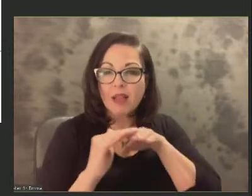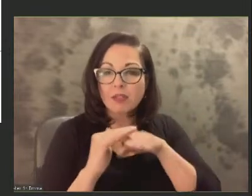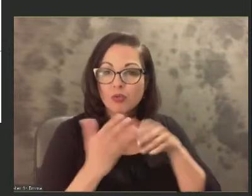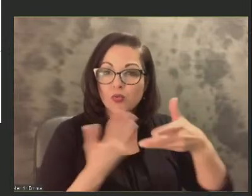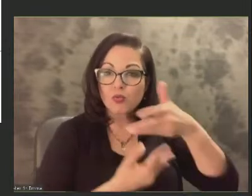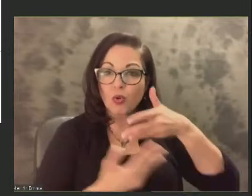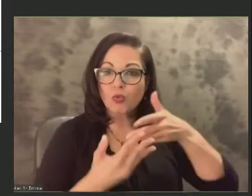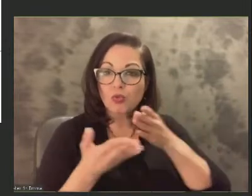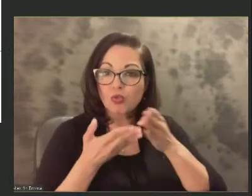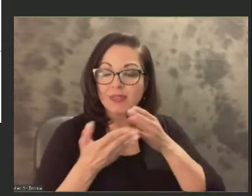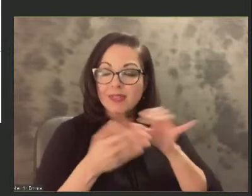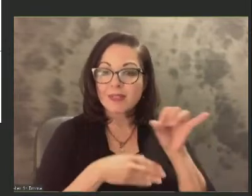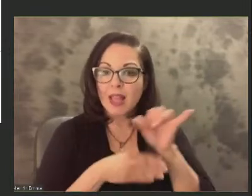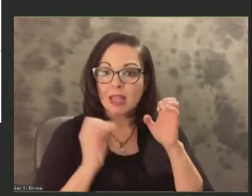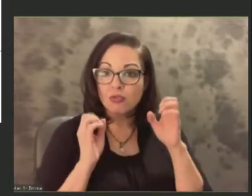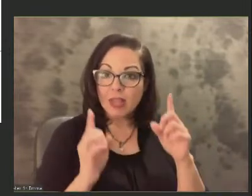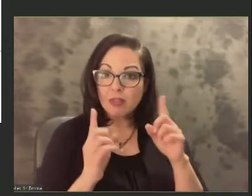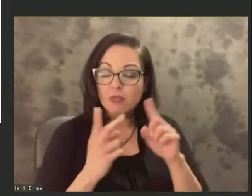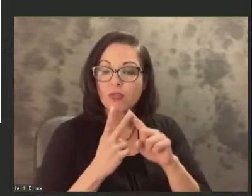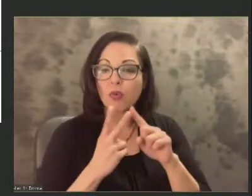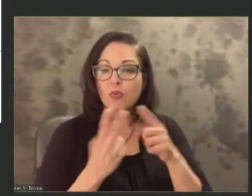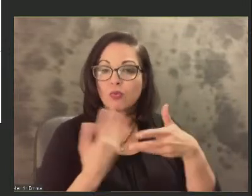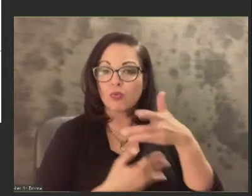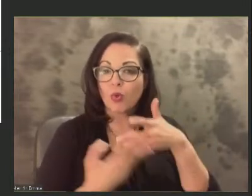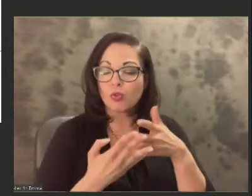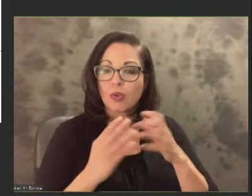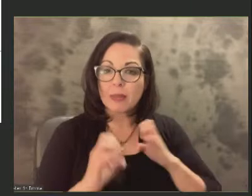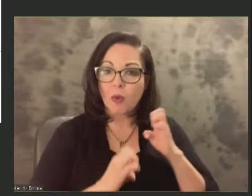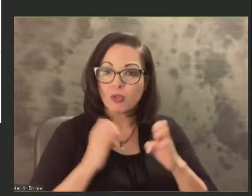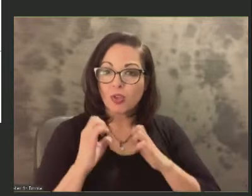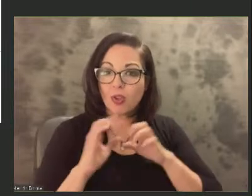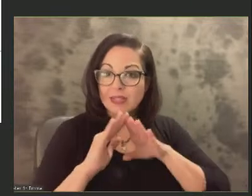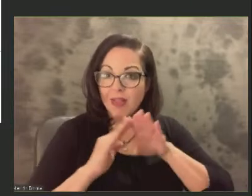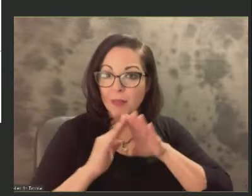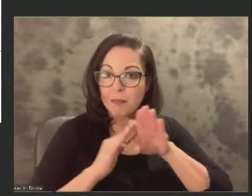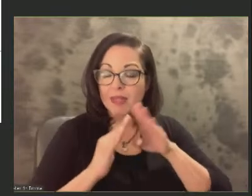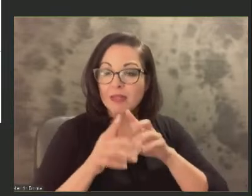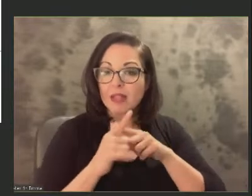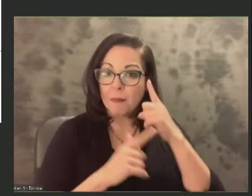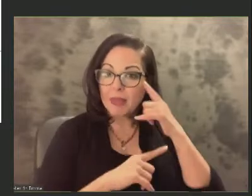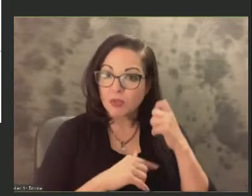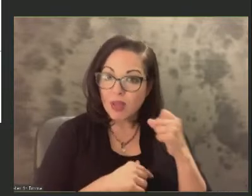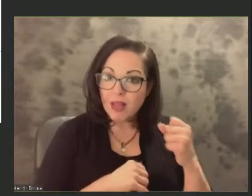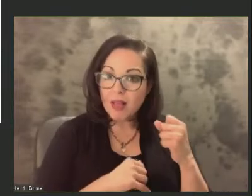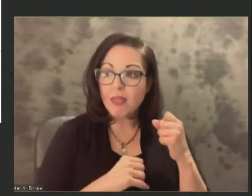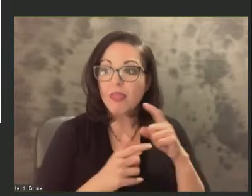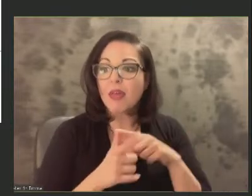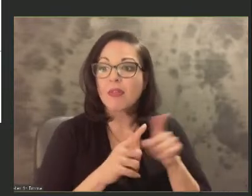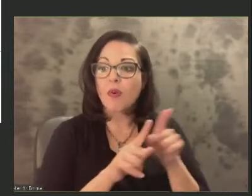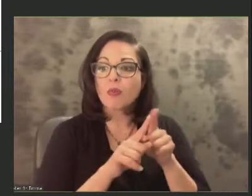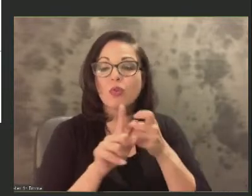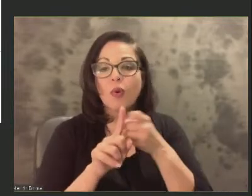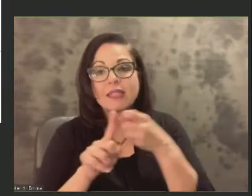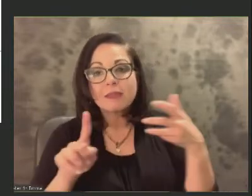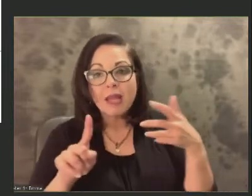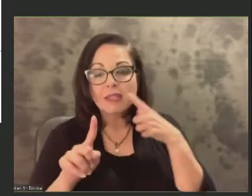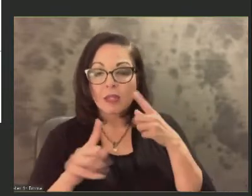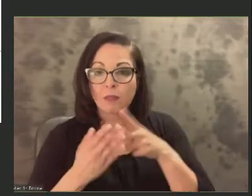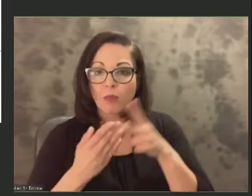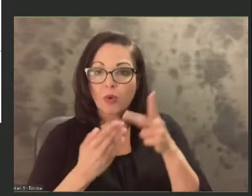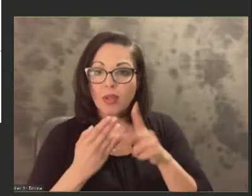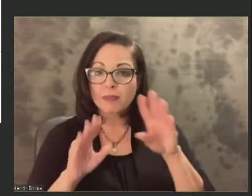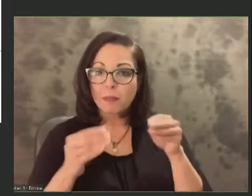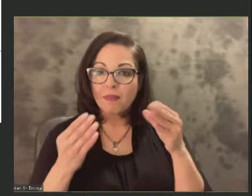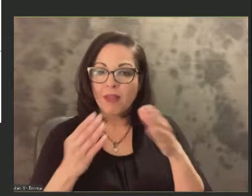like educational, social emotional development, physical health, mental health, and expanding programs that provide